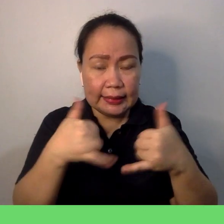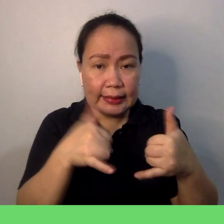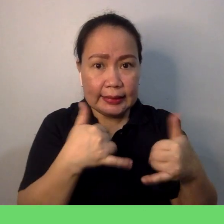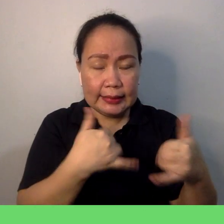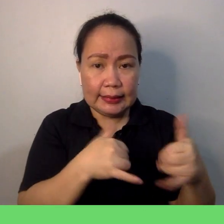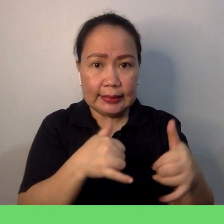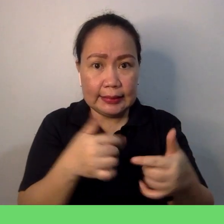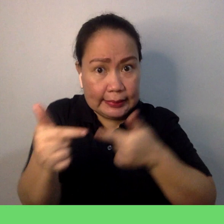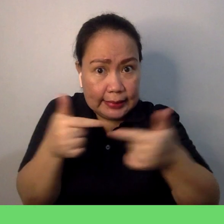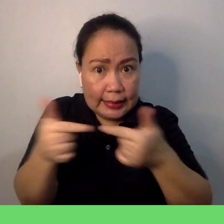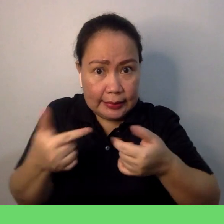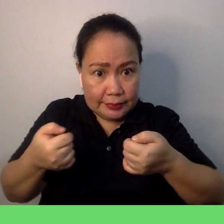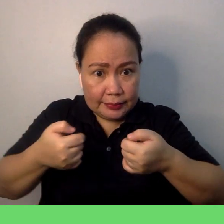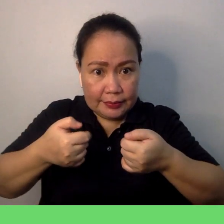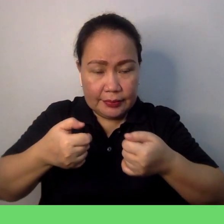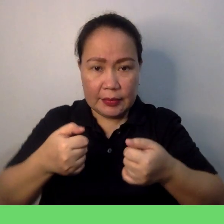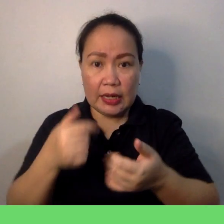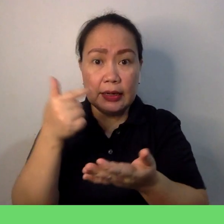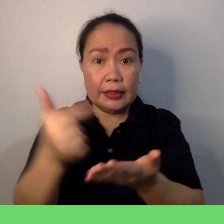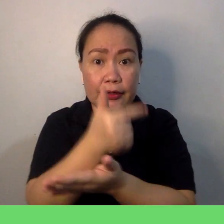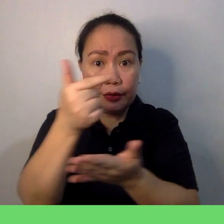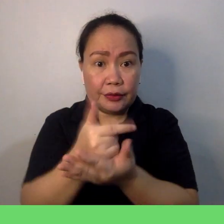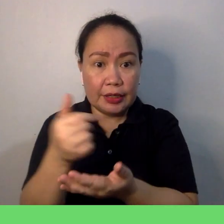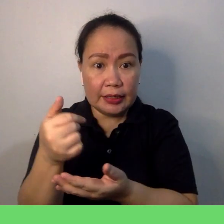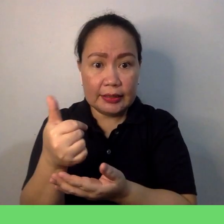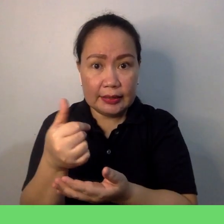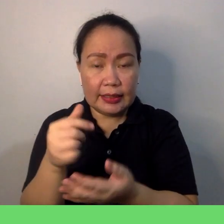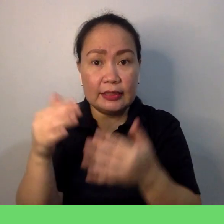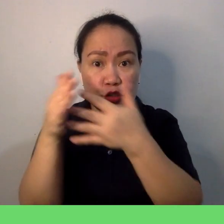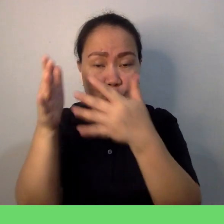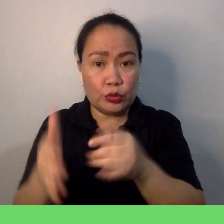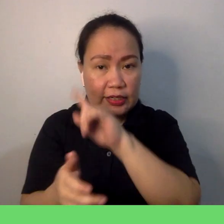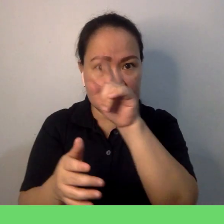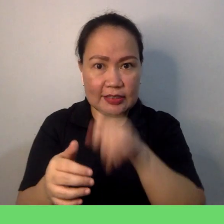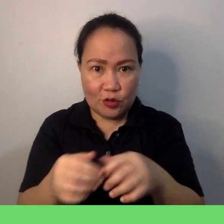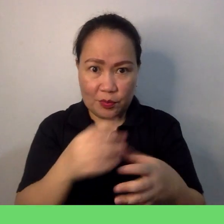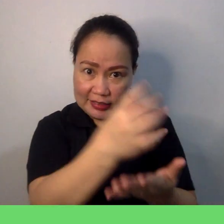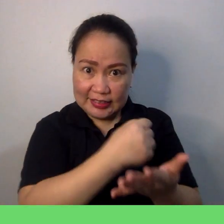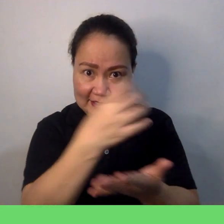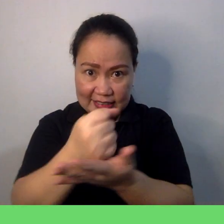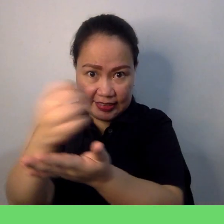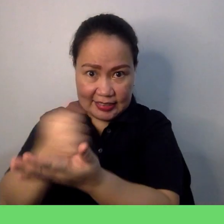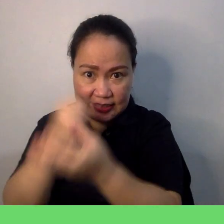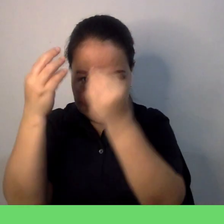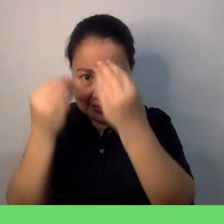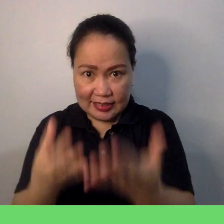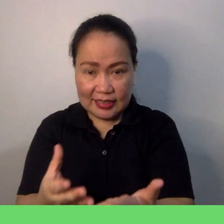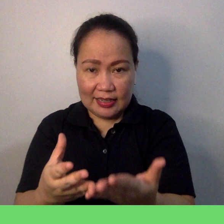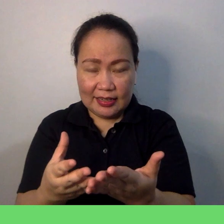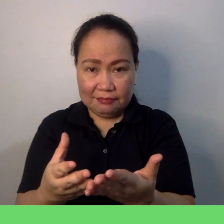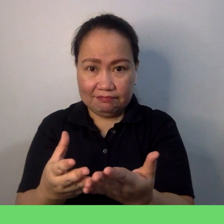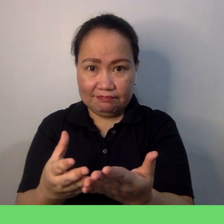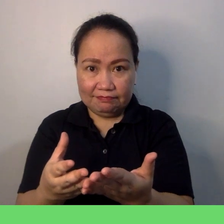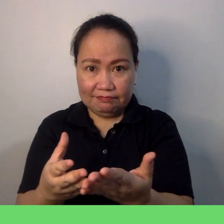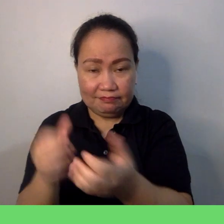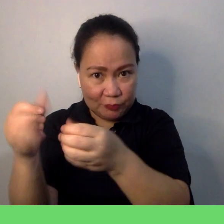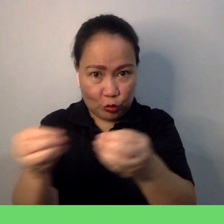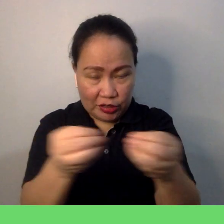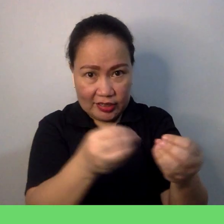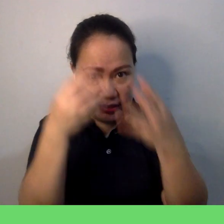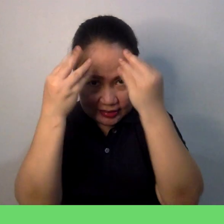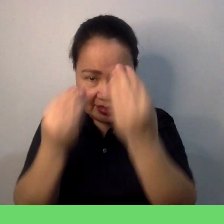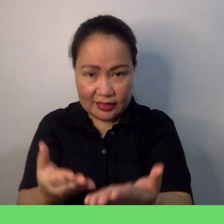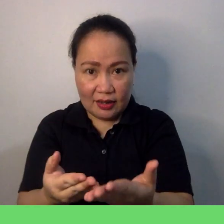data, and then, makikita mo yung result, i-interpret mo yun, i-analyze mo, i-organize, and then magko-collect ka.